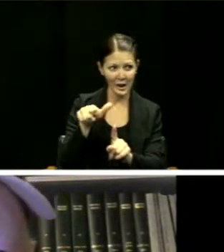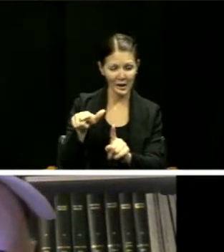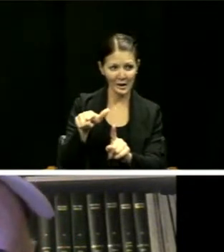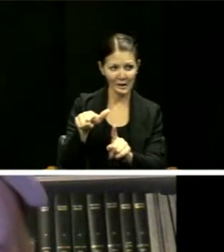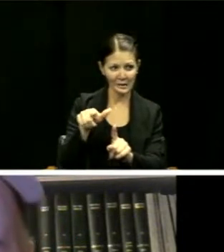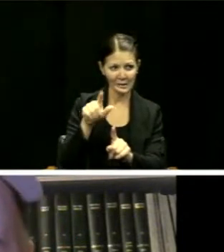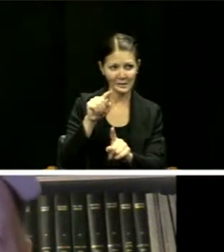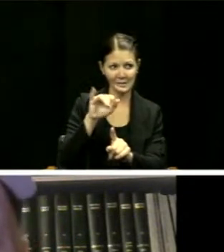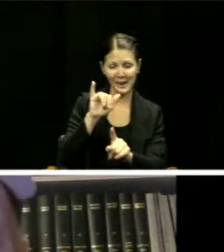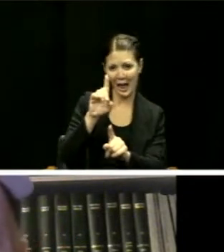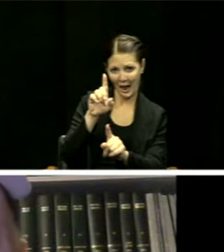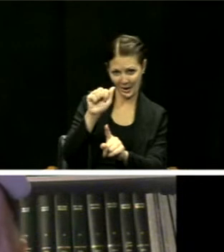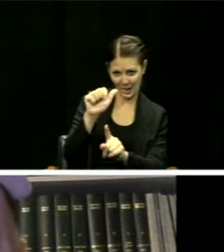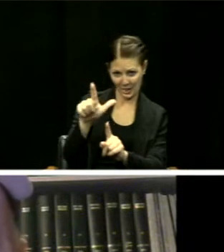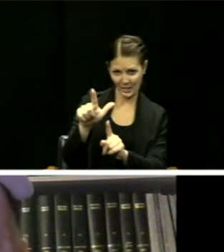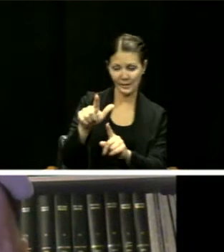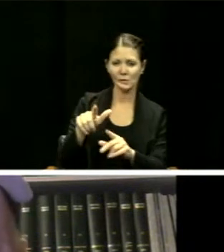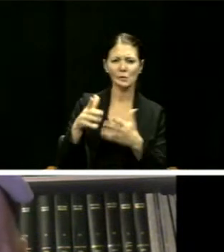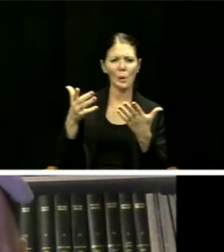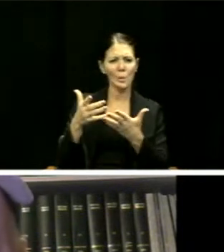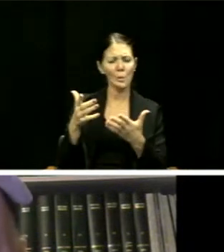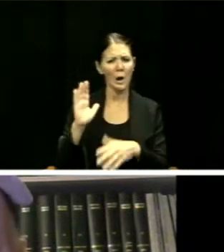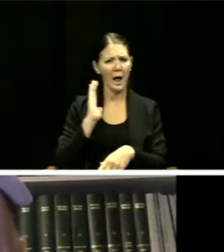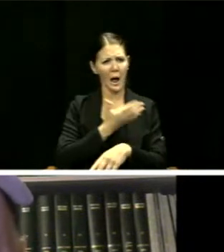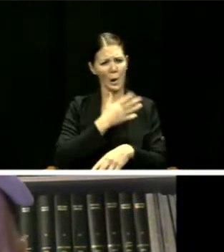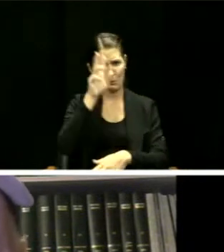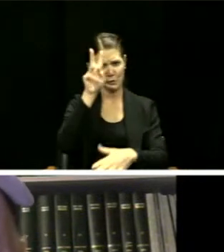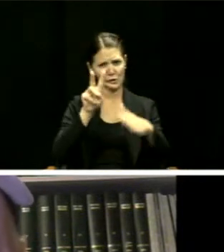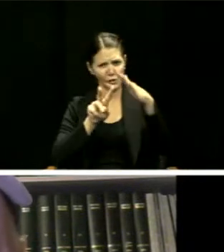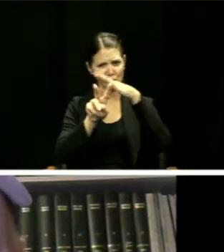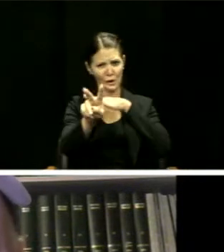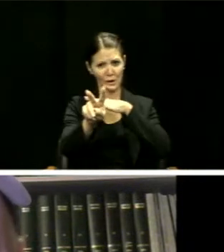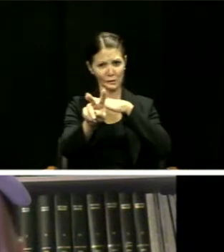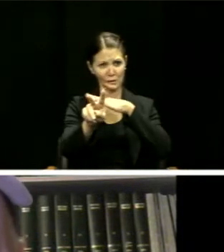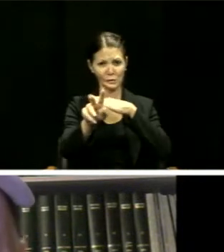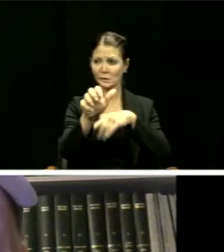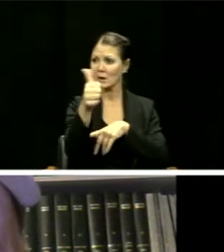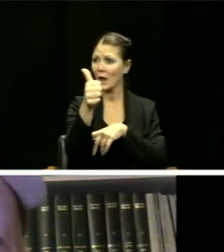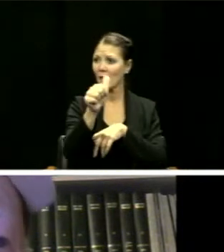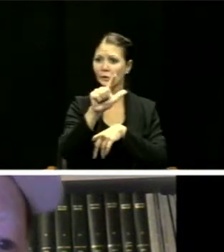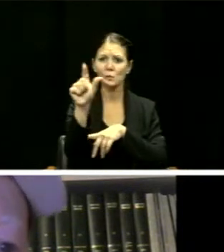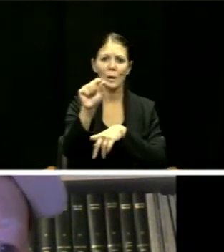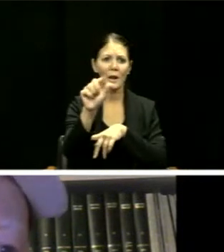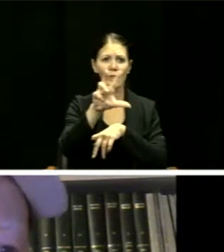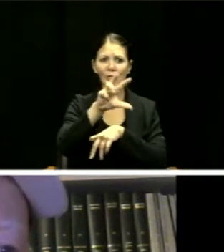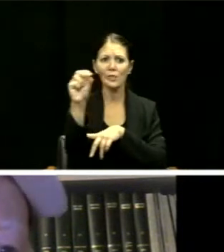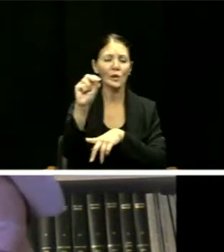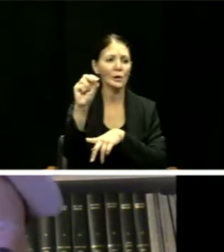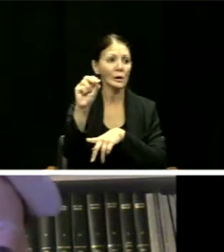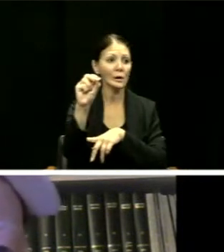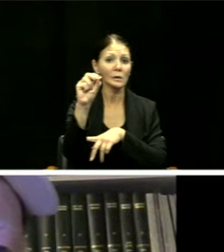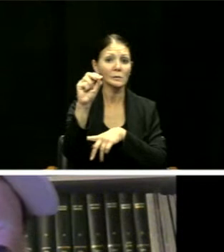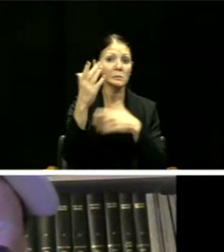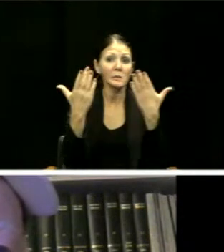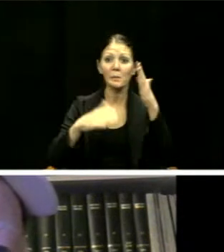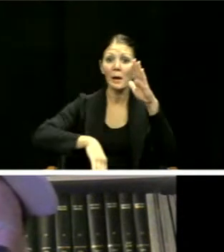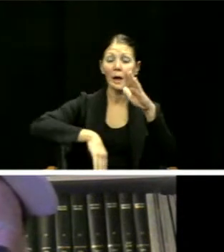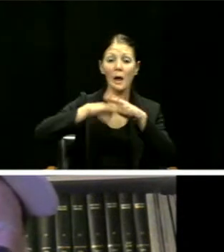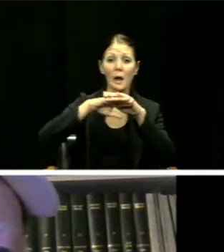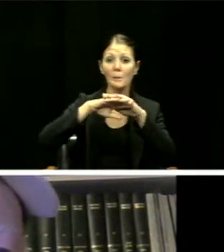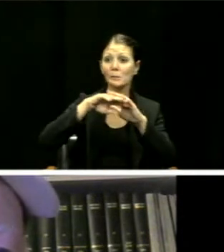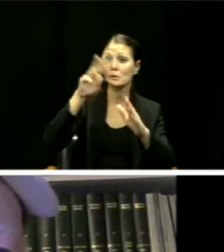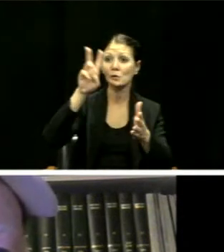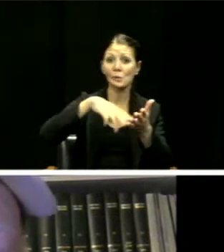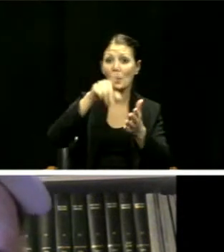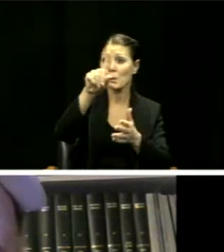tidal. So what are our projections over 10, 20, 30, and up to 2100